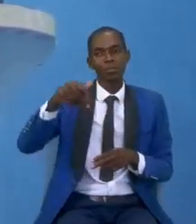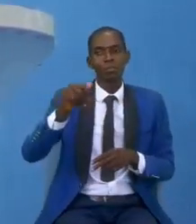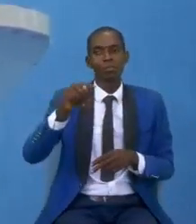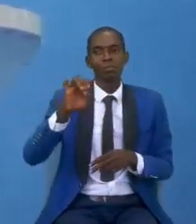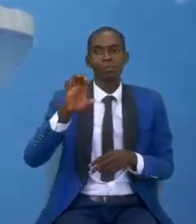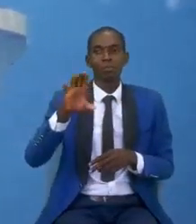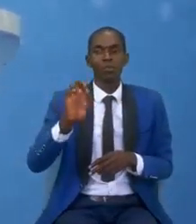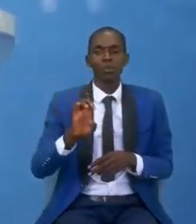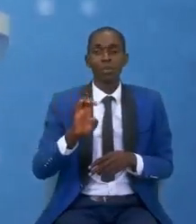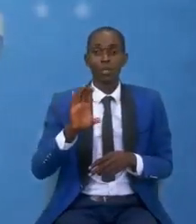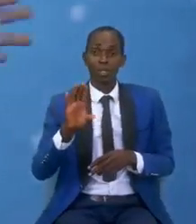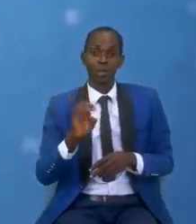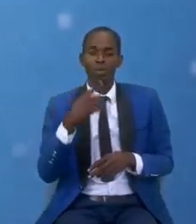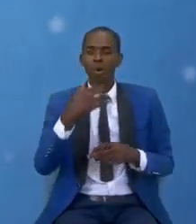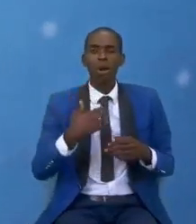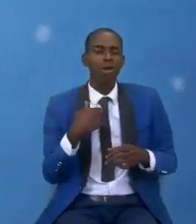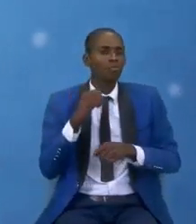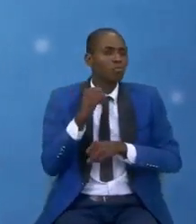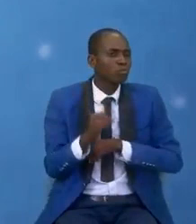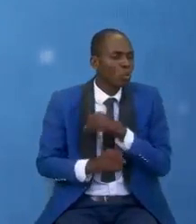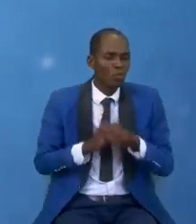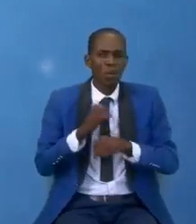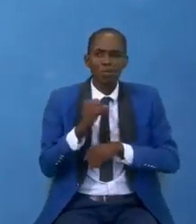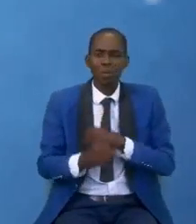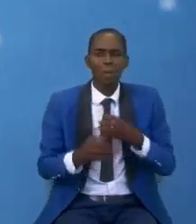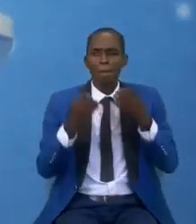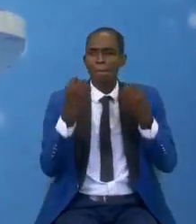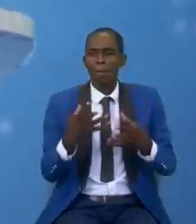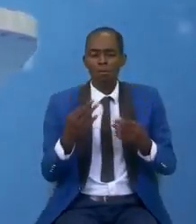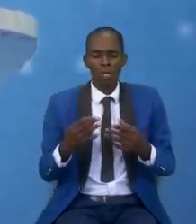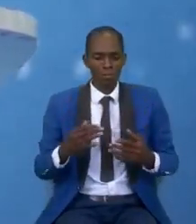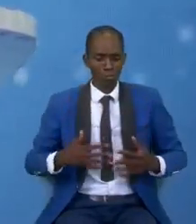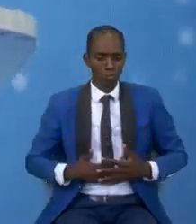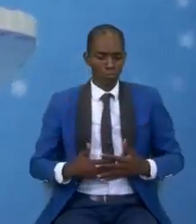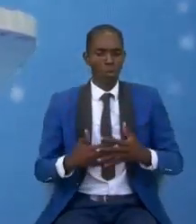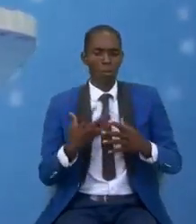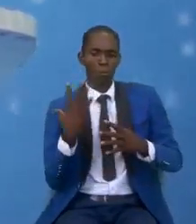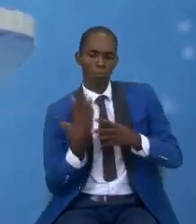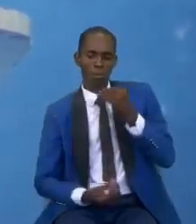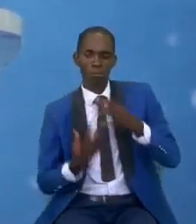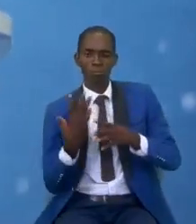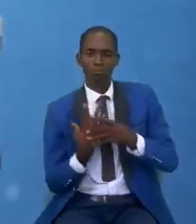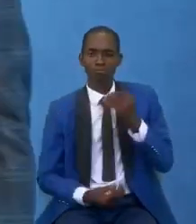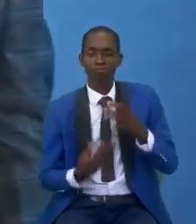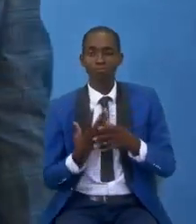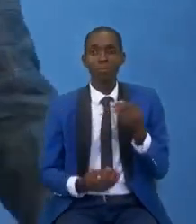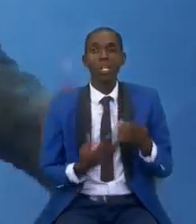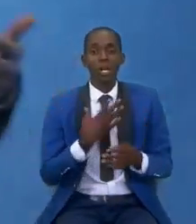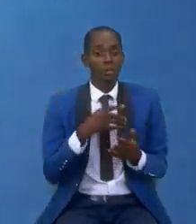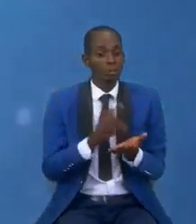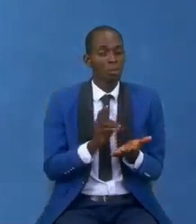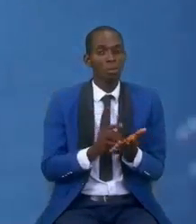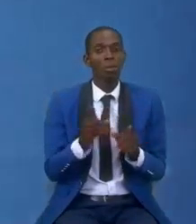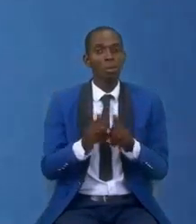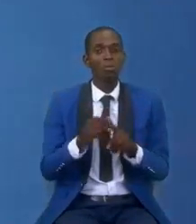And the doctors even told her something, that this is now impossible. But GCK